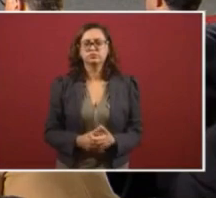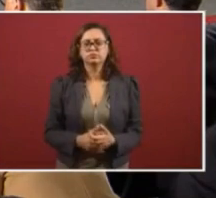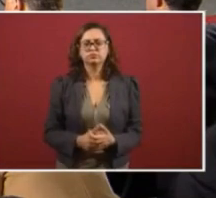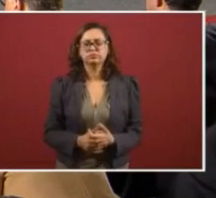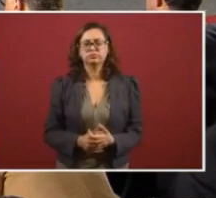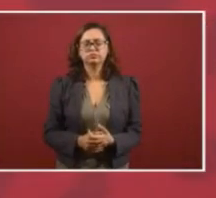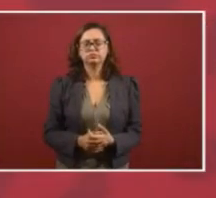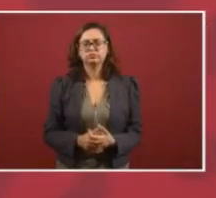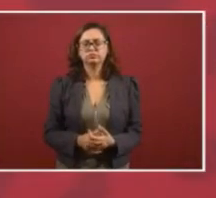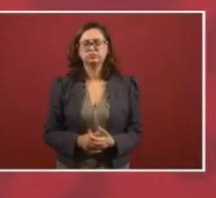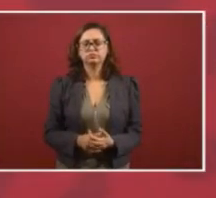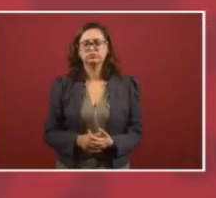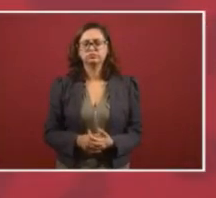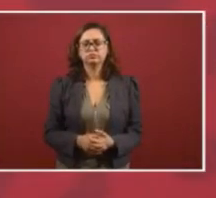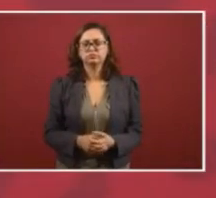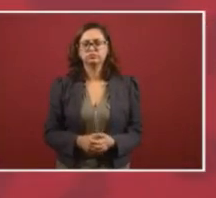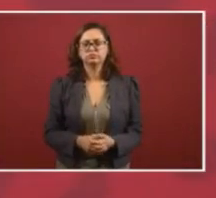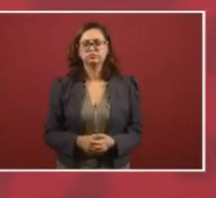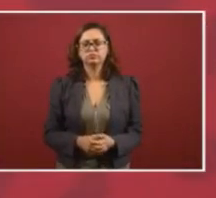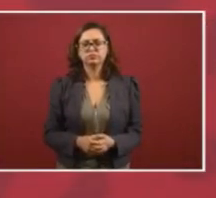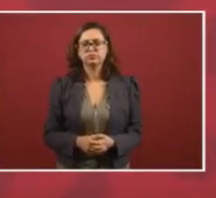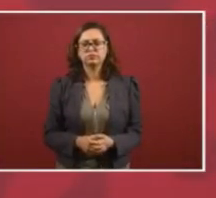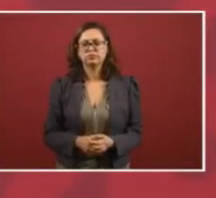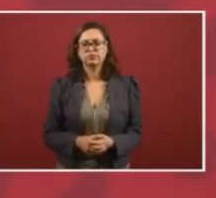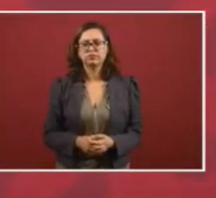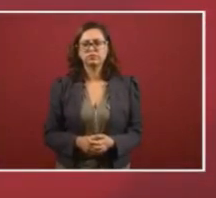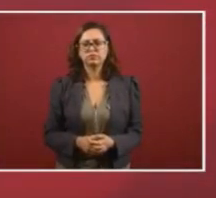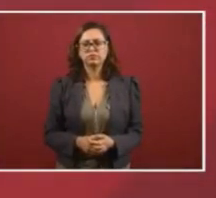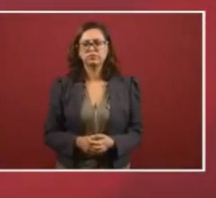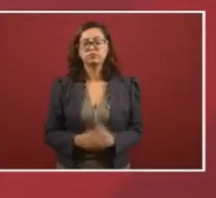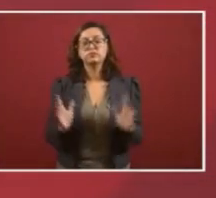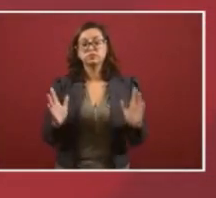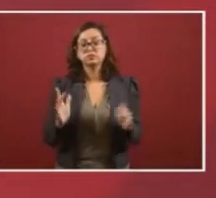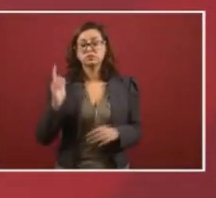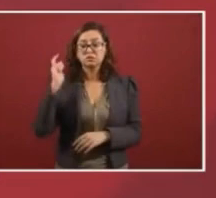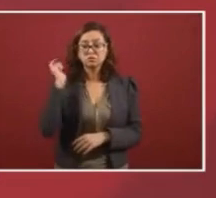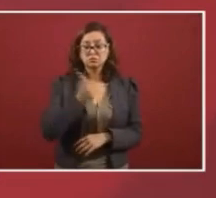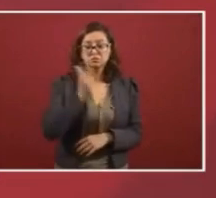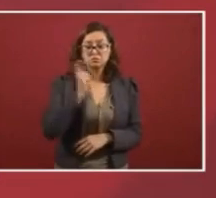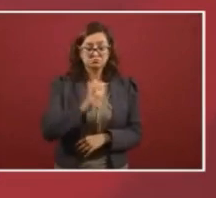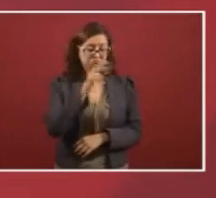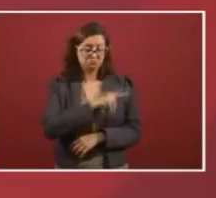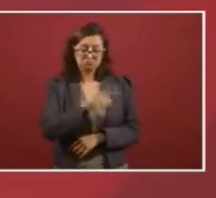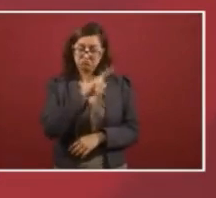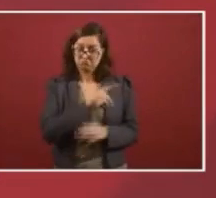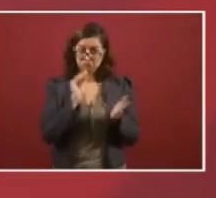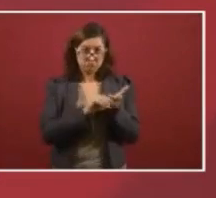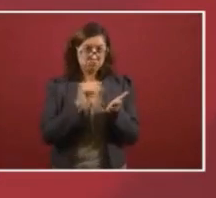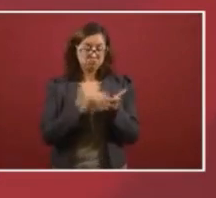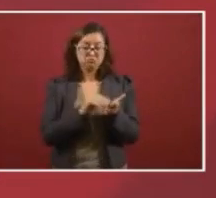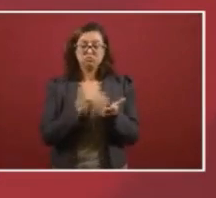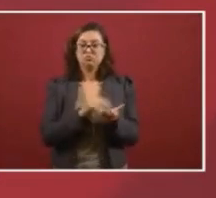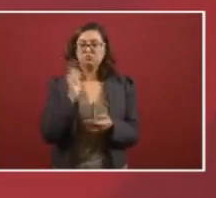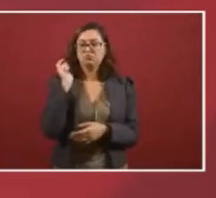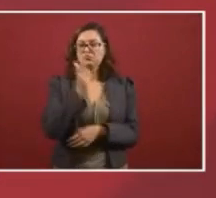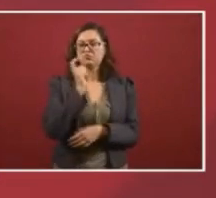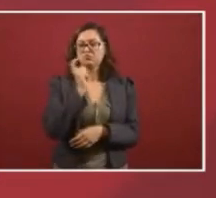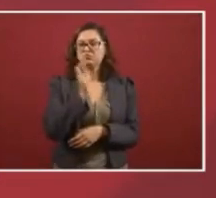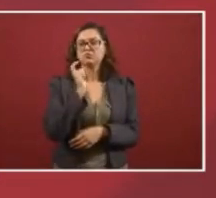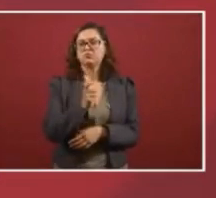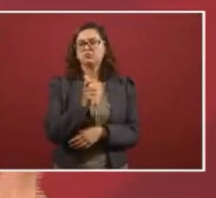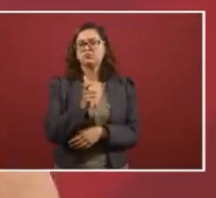which was charged, because we still have that agreement,